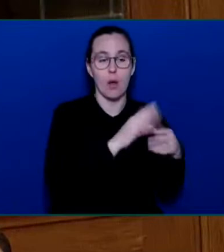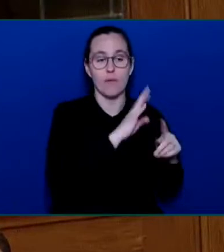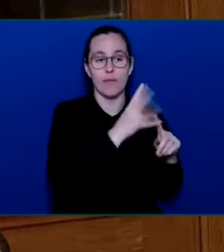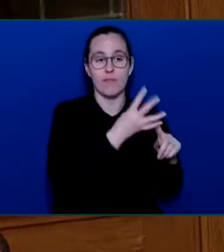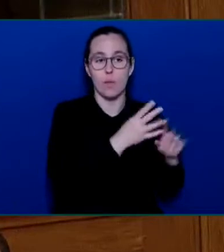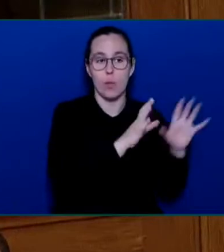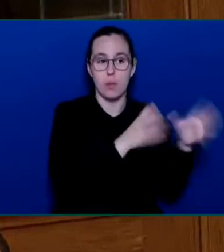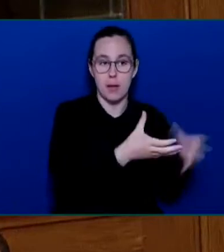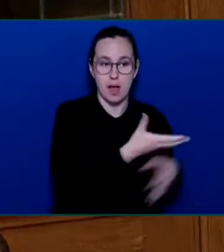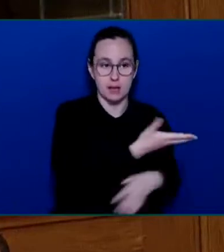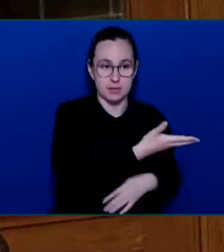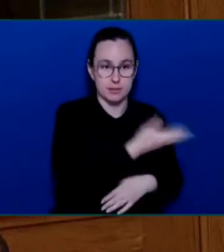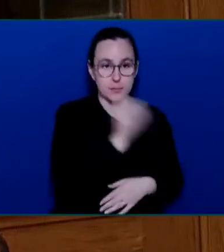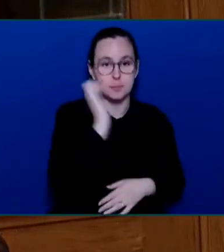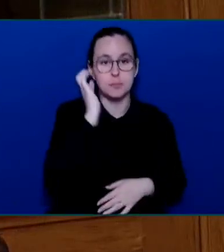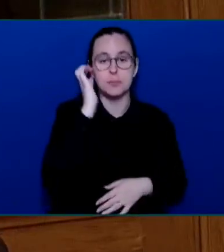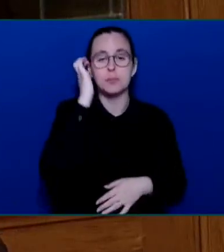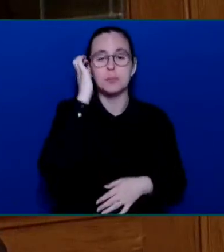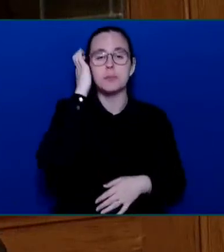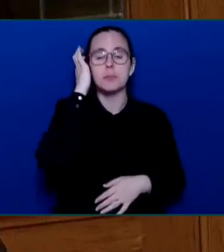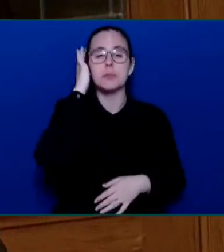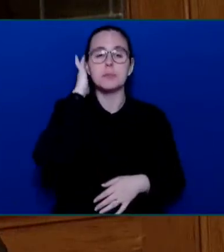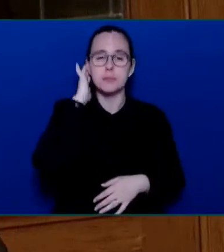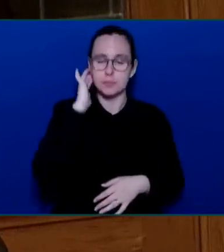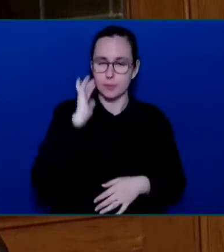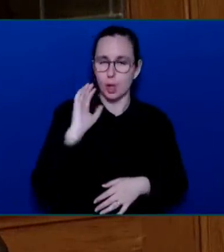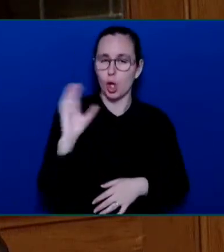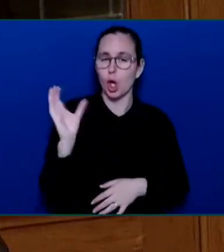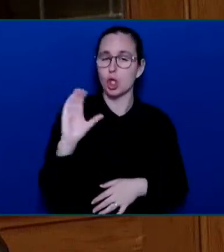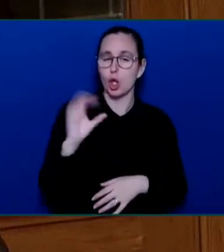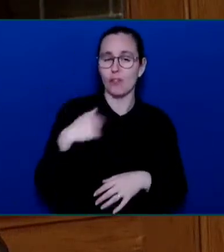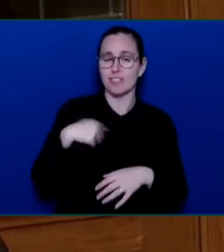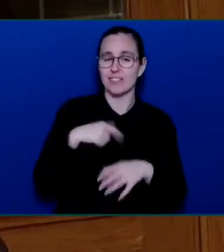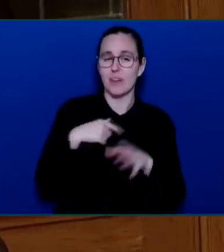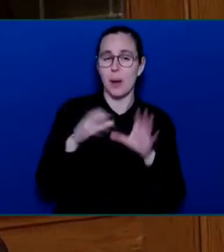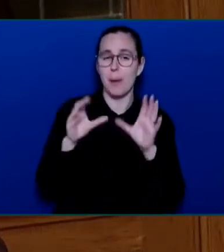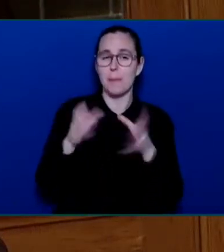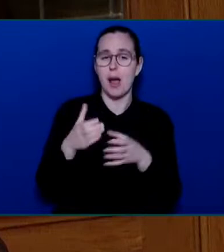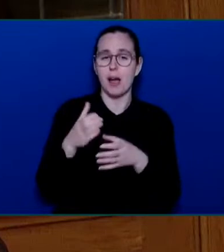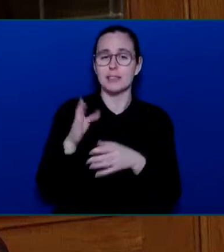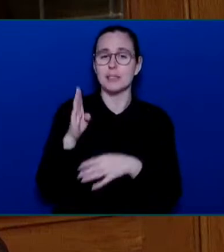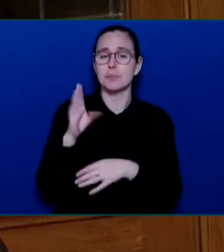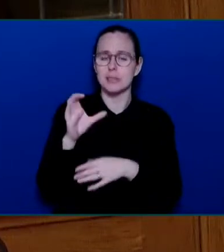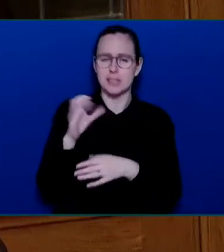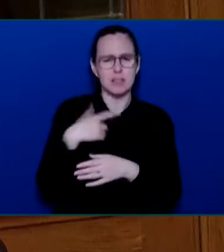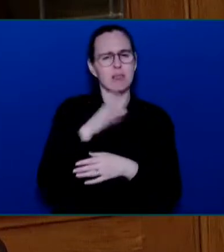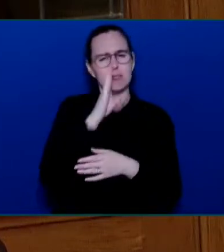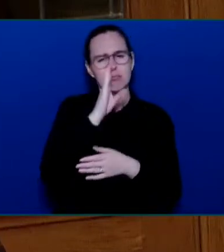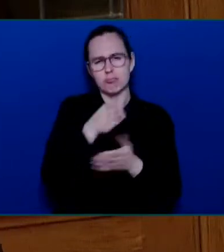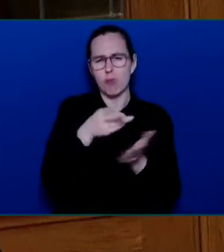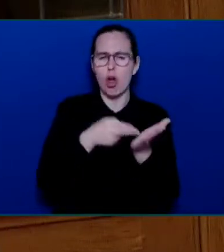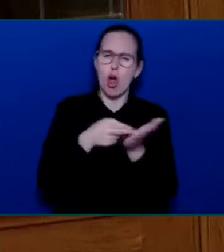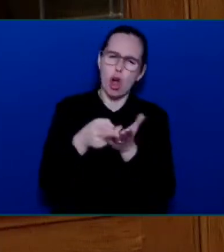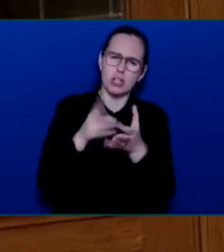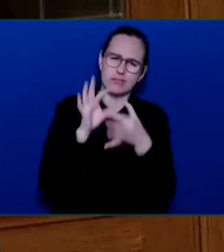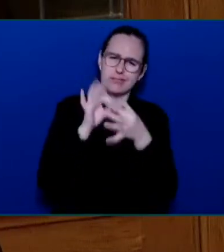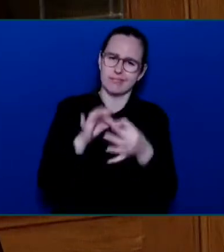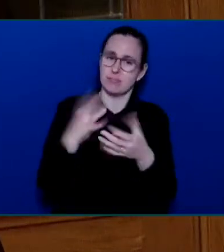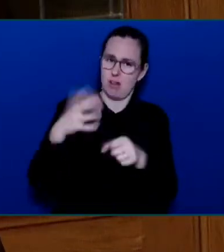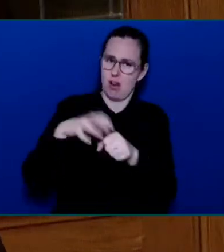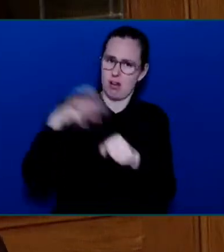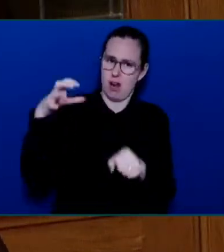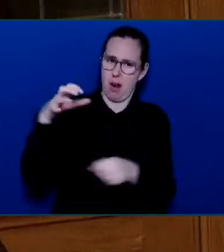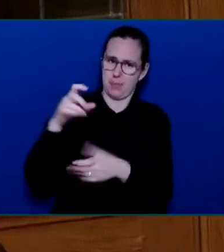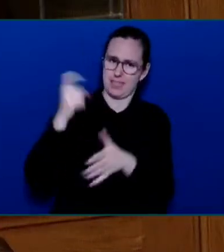with British Columbians about where we stand on the carbon tax. When we form government, we're going to axe the carbon tax to